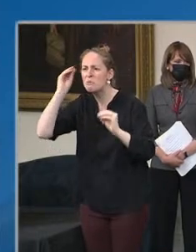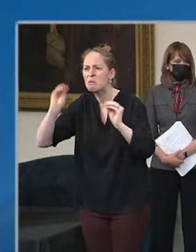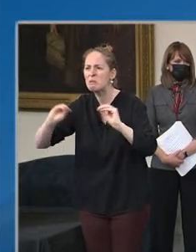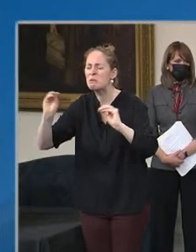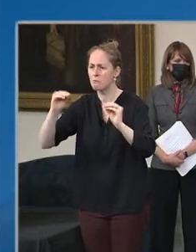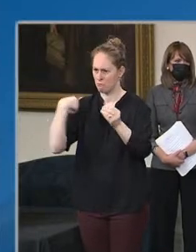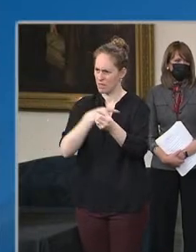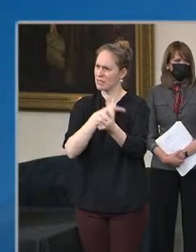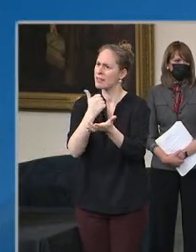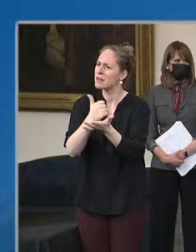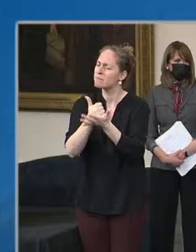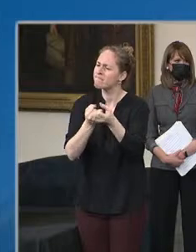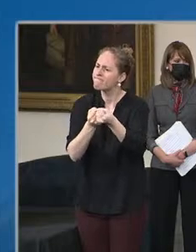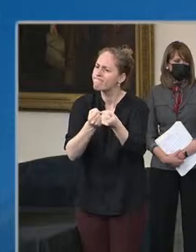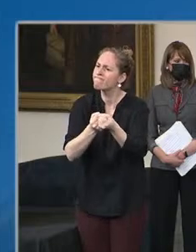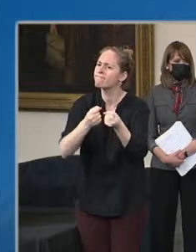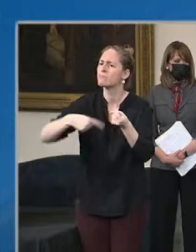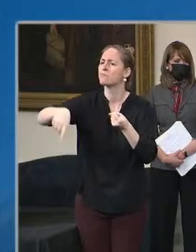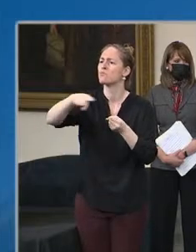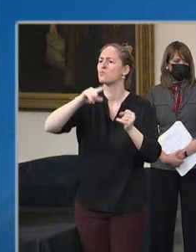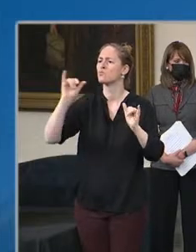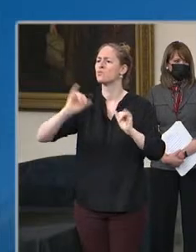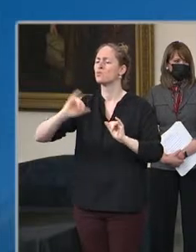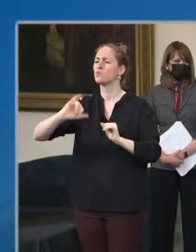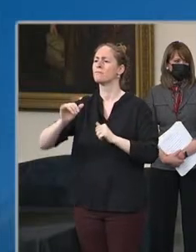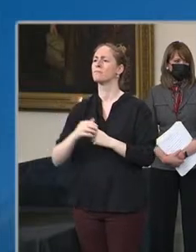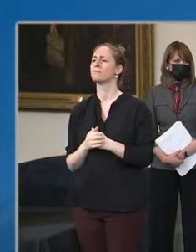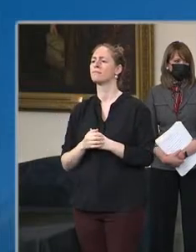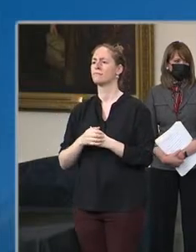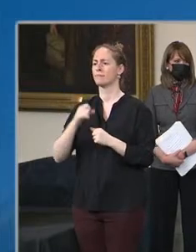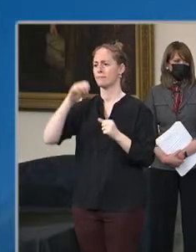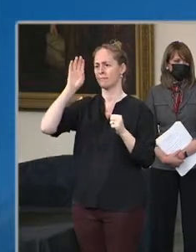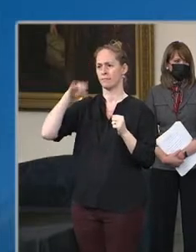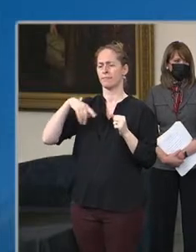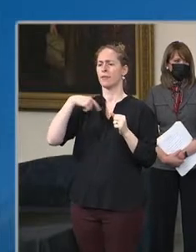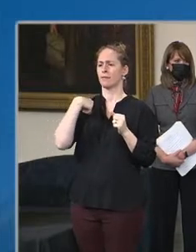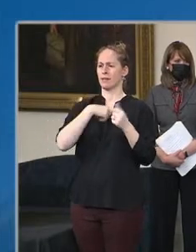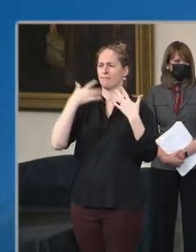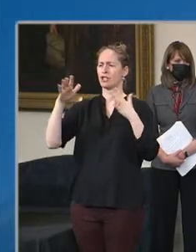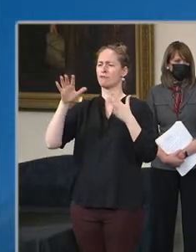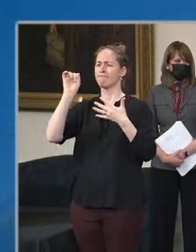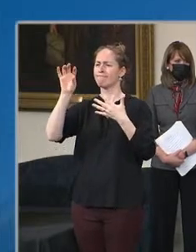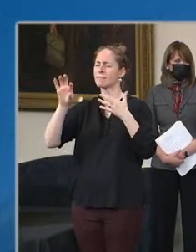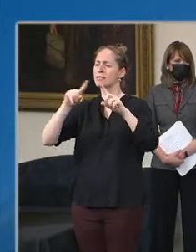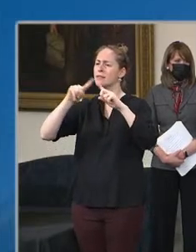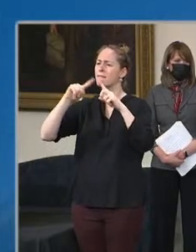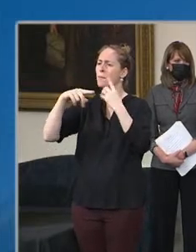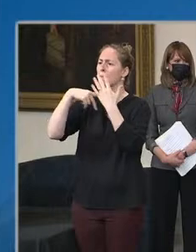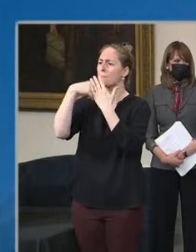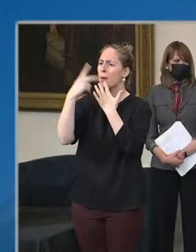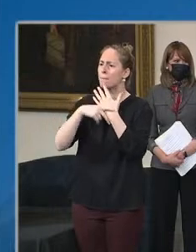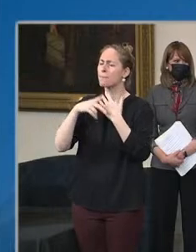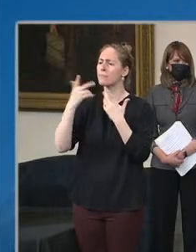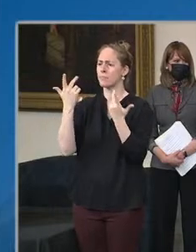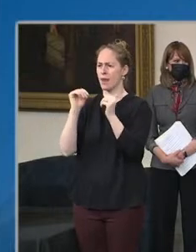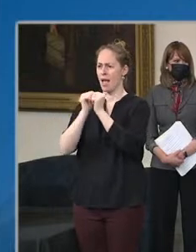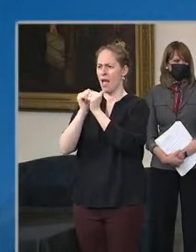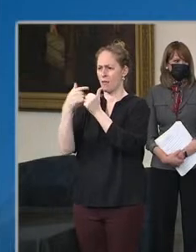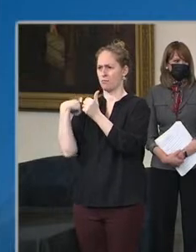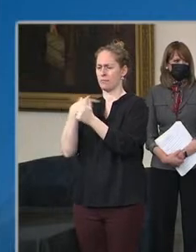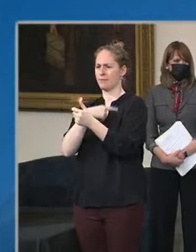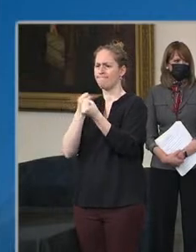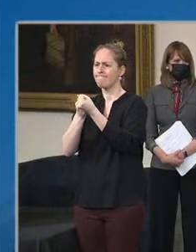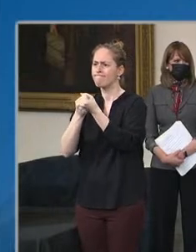Hogan had mentioned the various programs that support communities and nonprofits. Through our department, we've